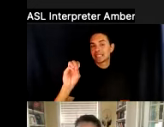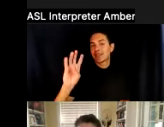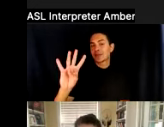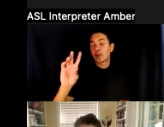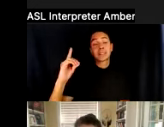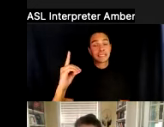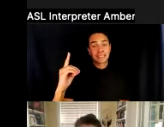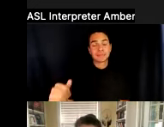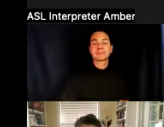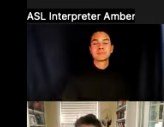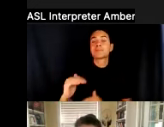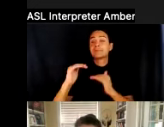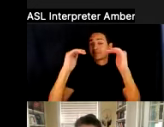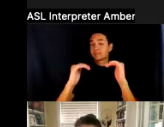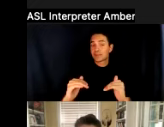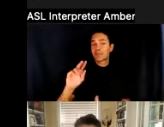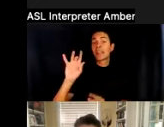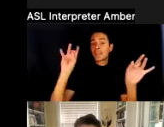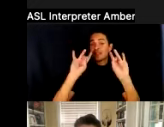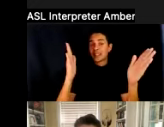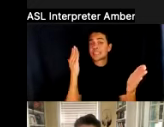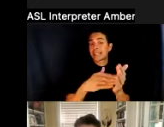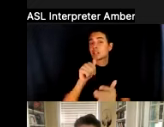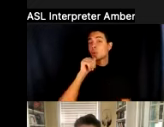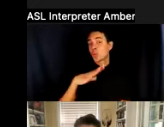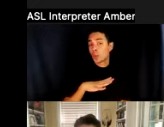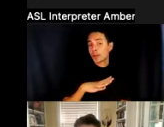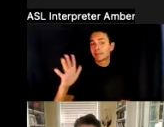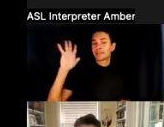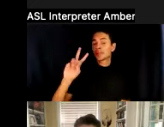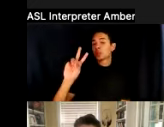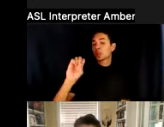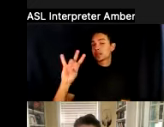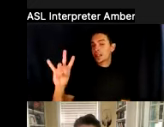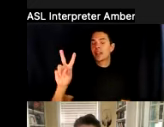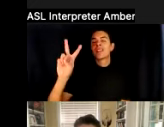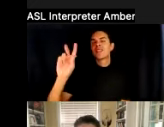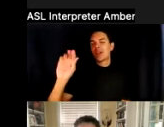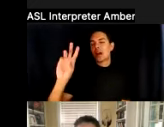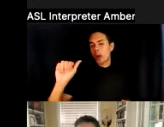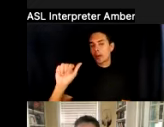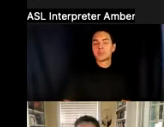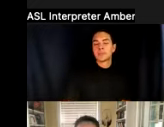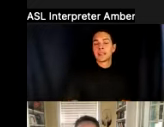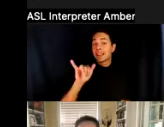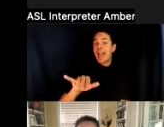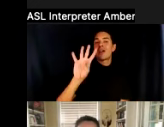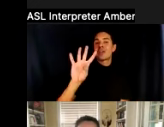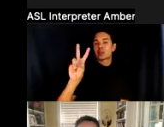10604D. And then you have the VAWA, which was in 2007, and it's the 42 UC